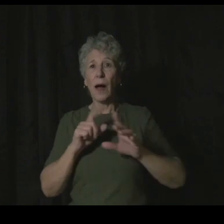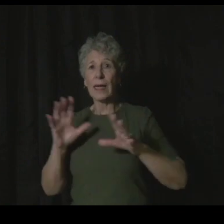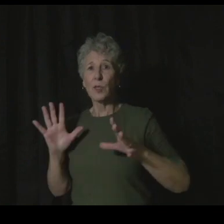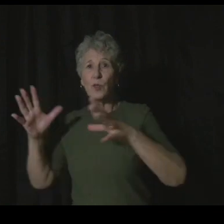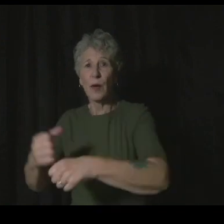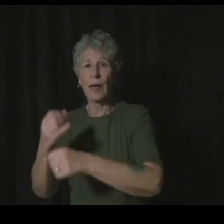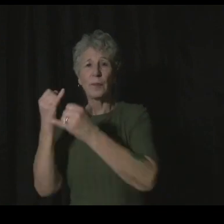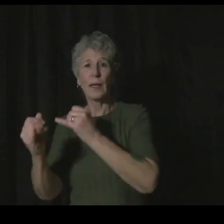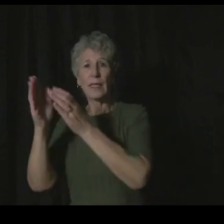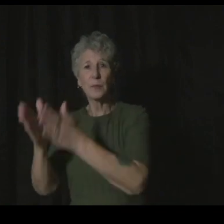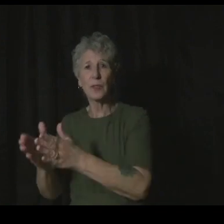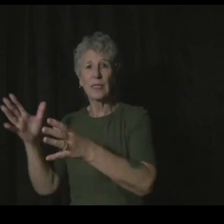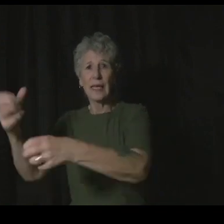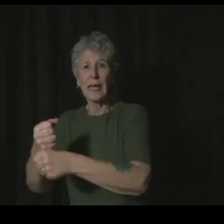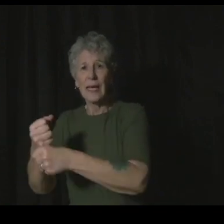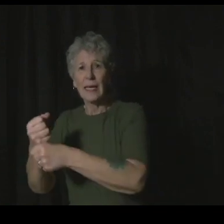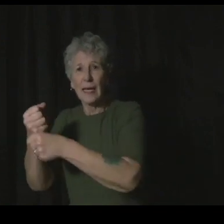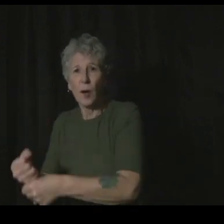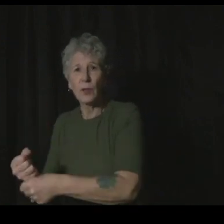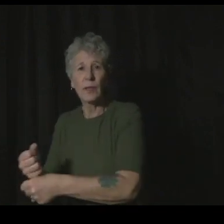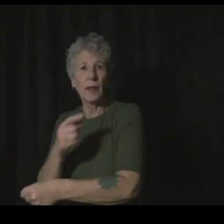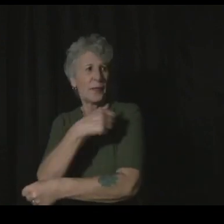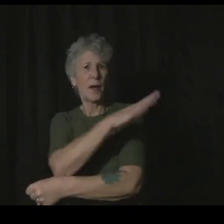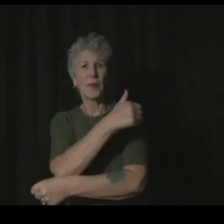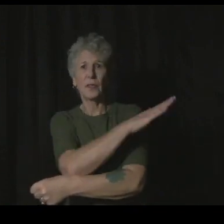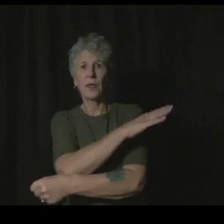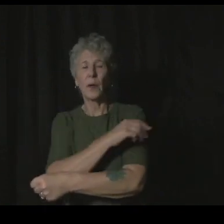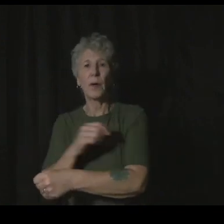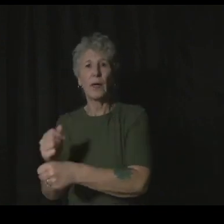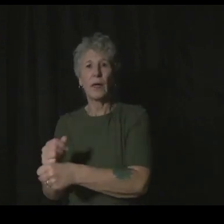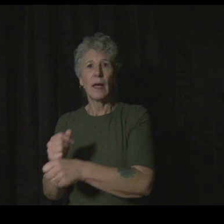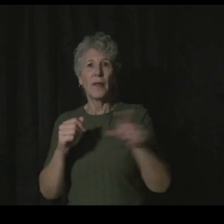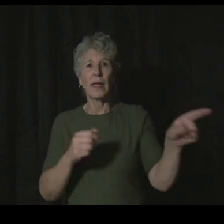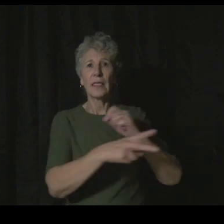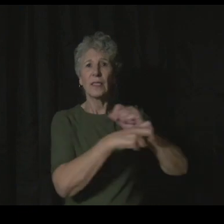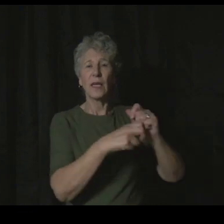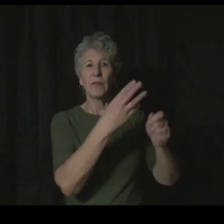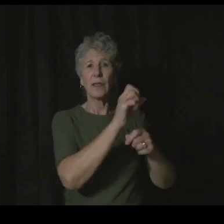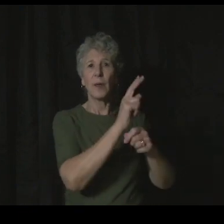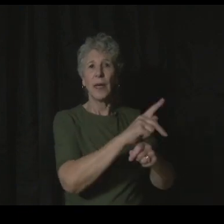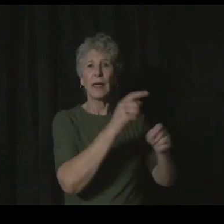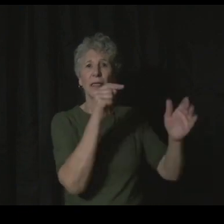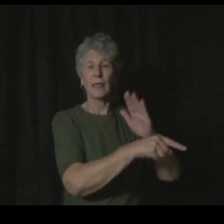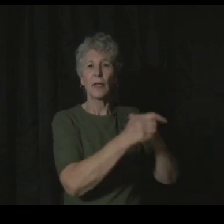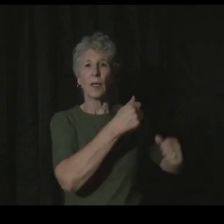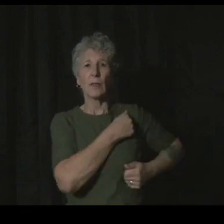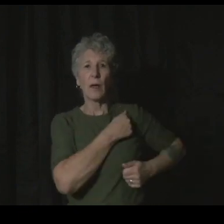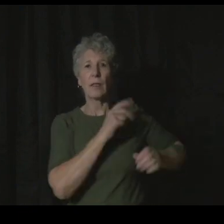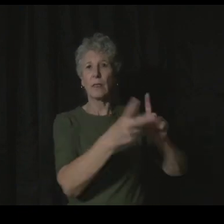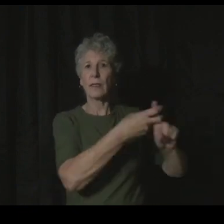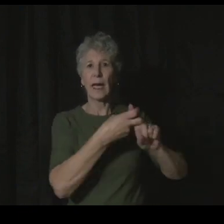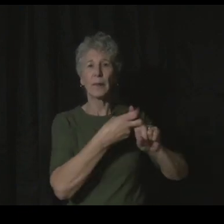last one, and I pin him to the ground, and the others go ahead without him. They rob the bank, they kill a guard, they're